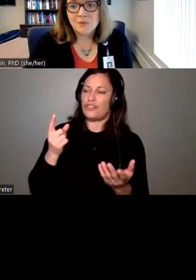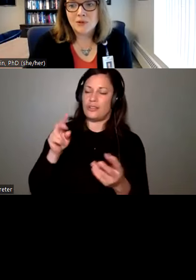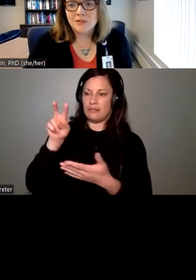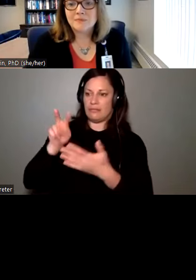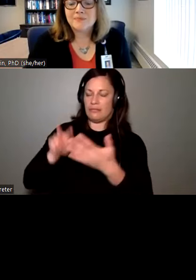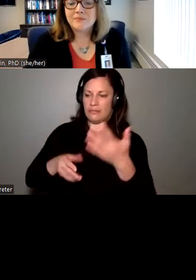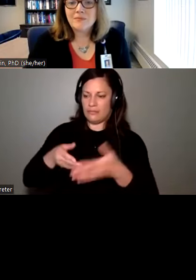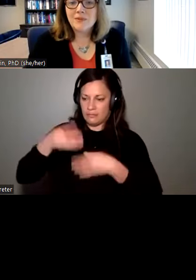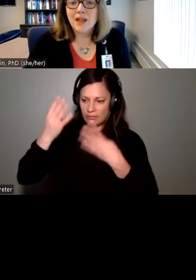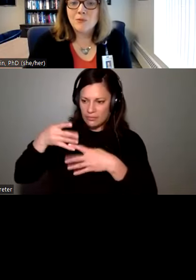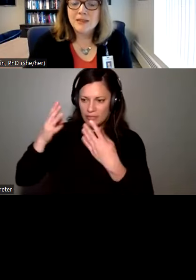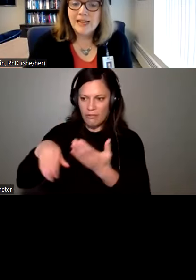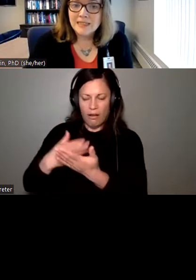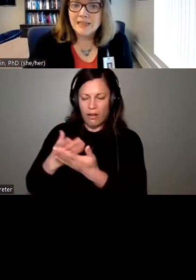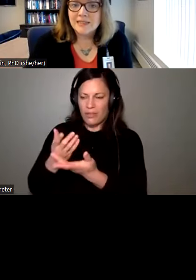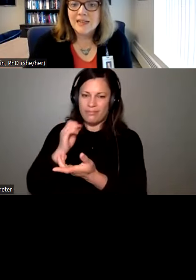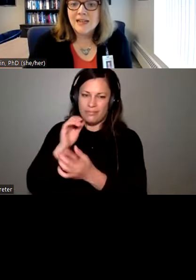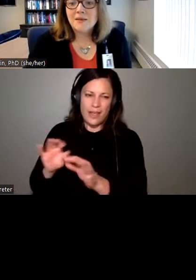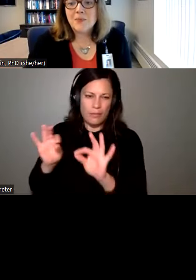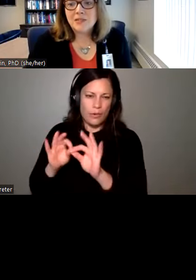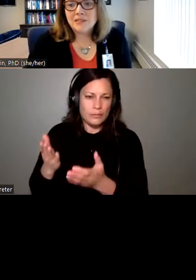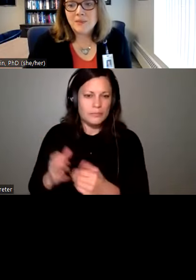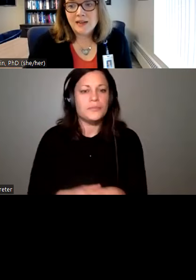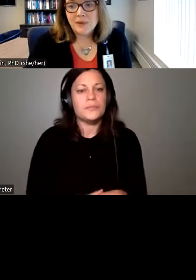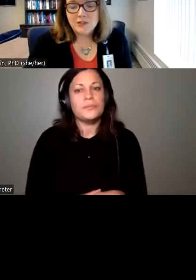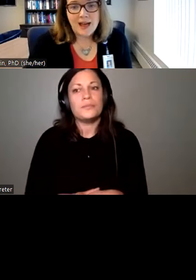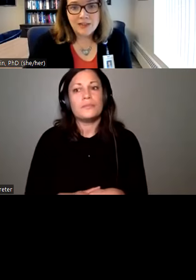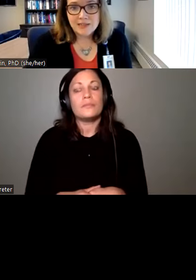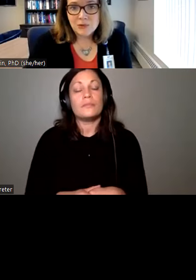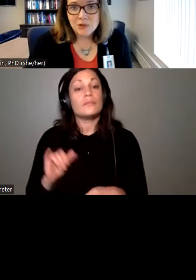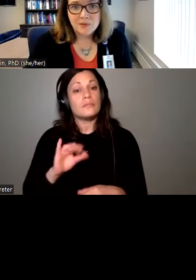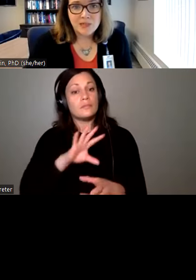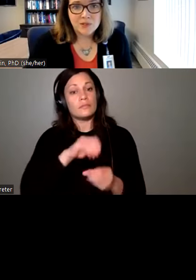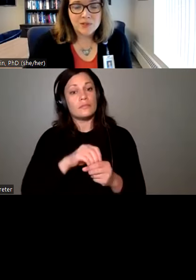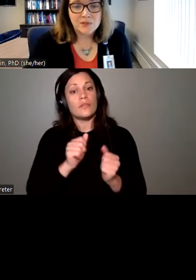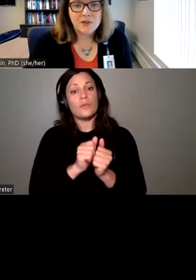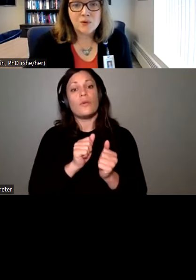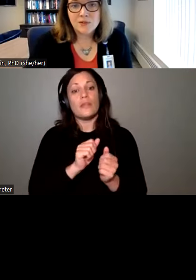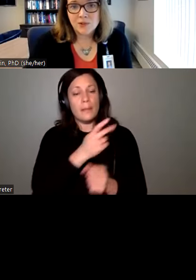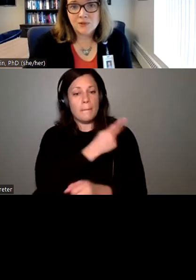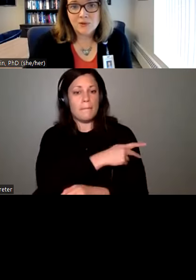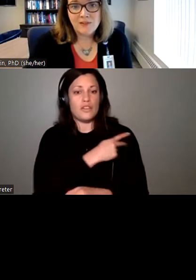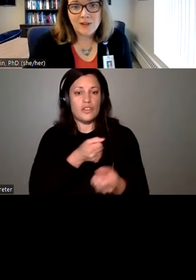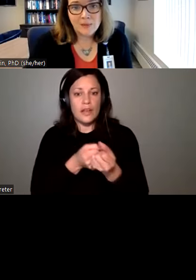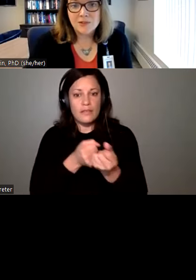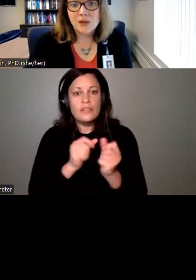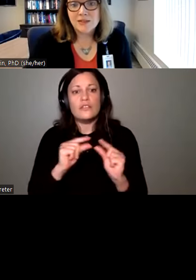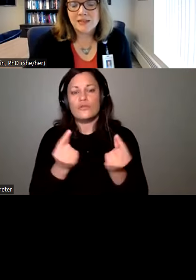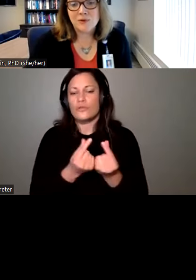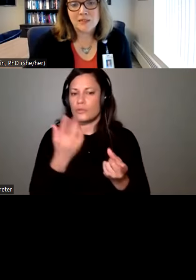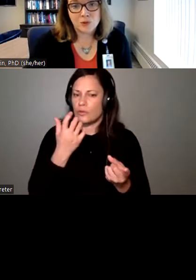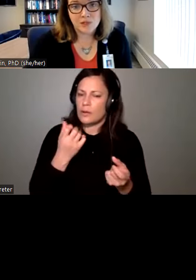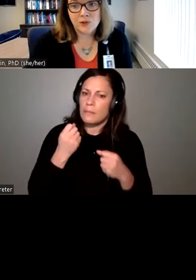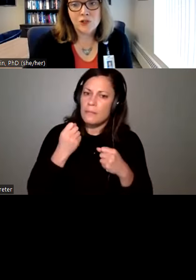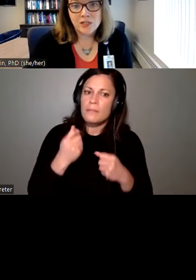or important. Related to this, participating in patient advocacy groups can be a source of enormous strength for many families, as well